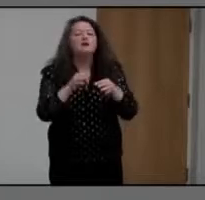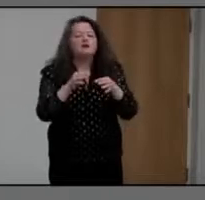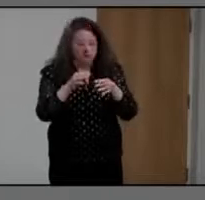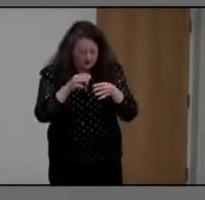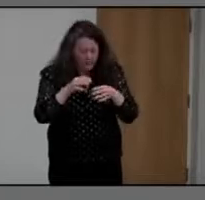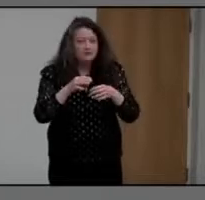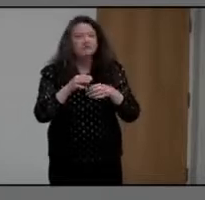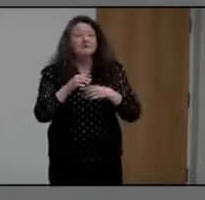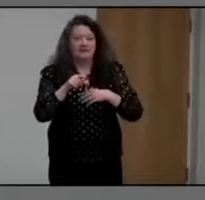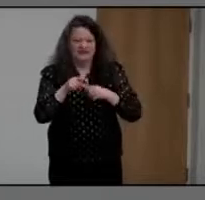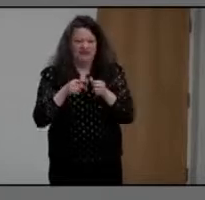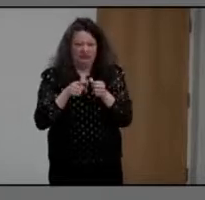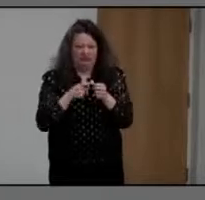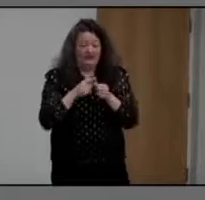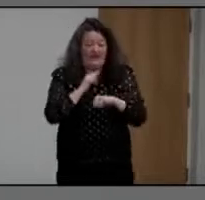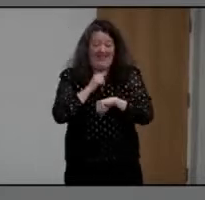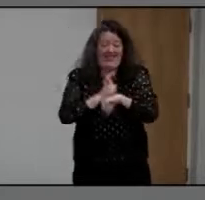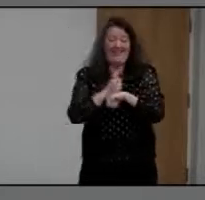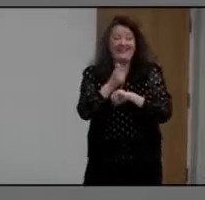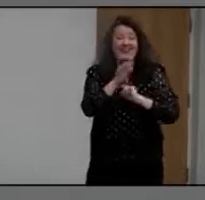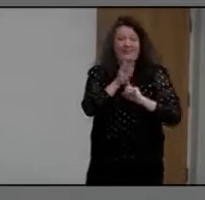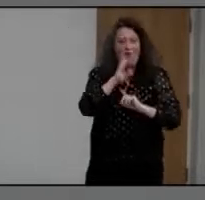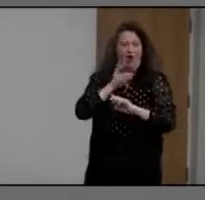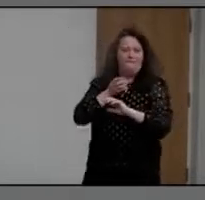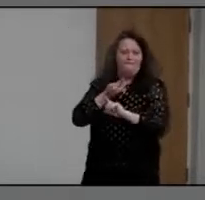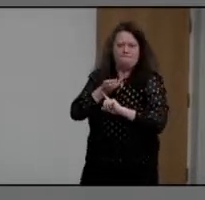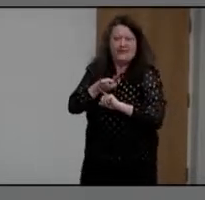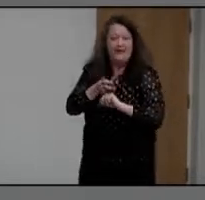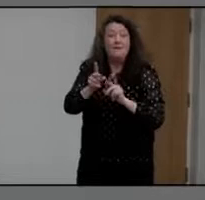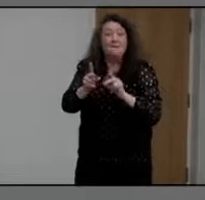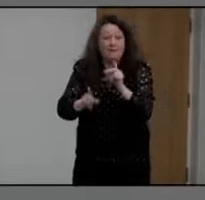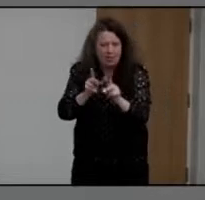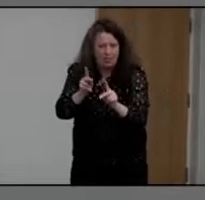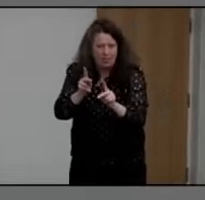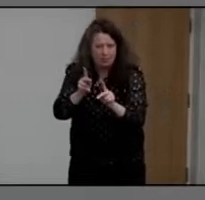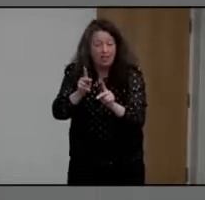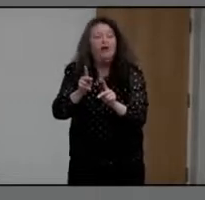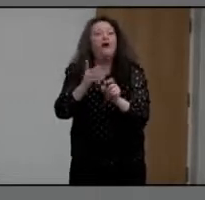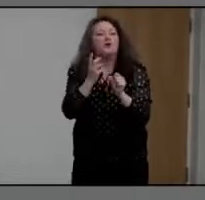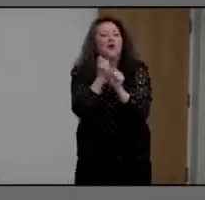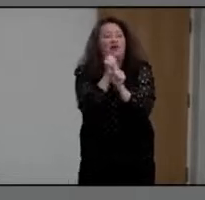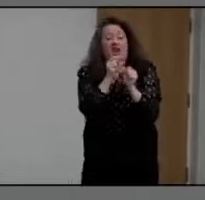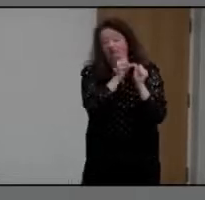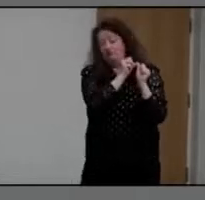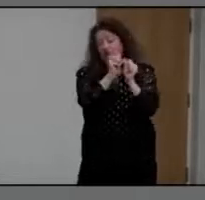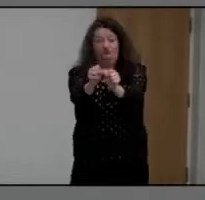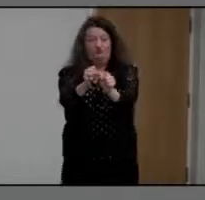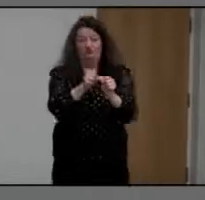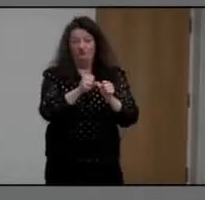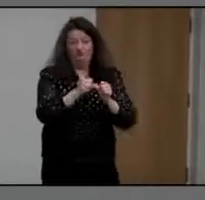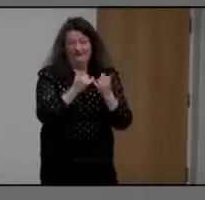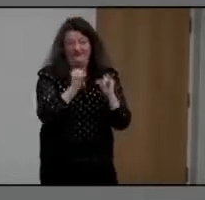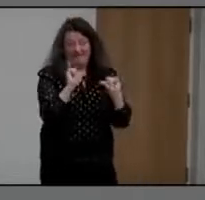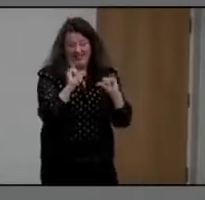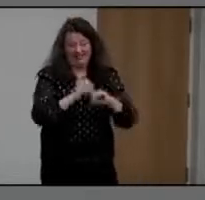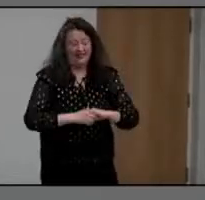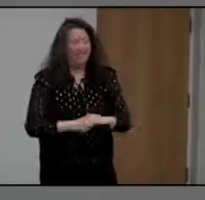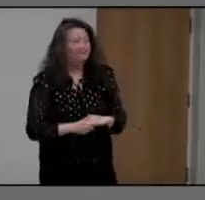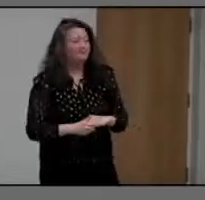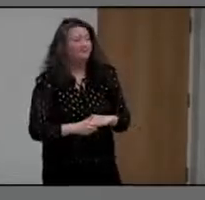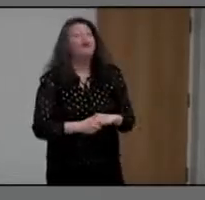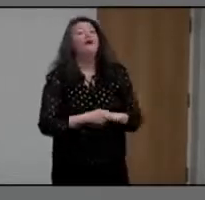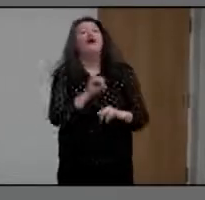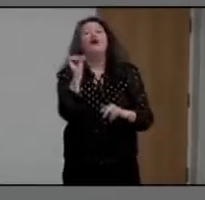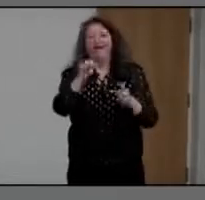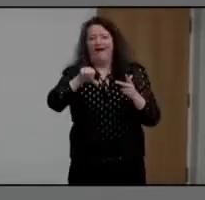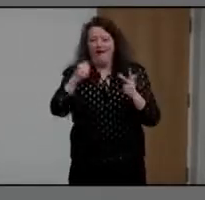1994. In the early 2000s, the Computer Poker Research Group was developing superhuman poker